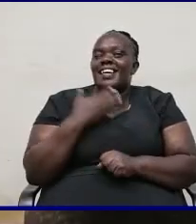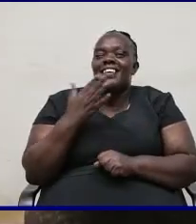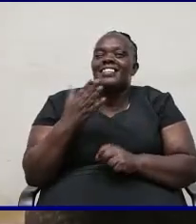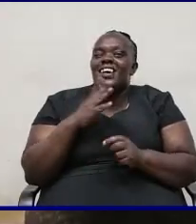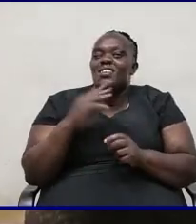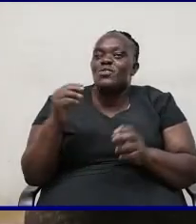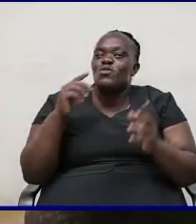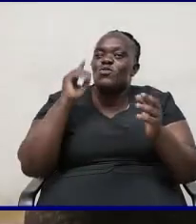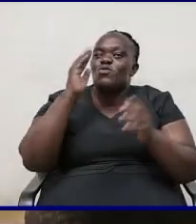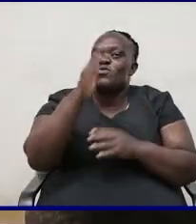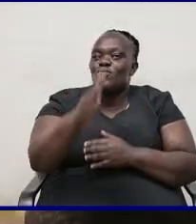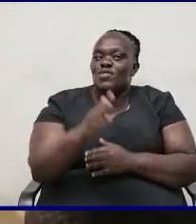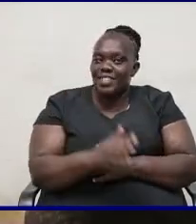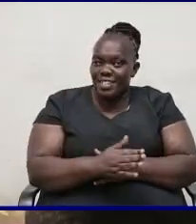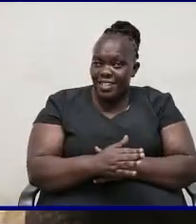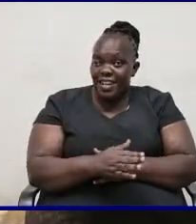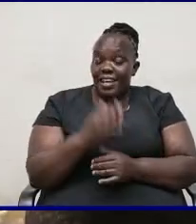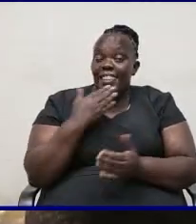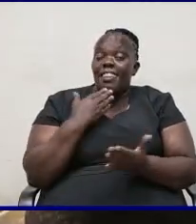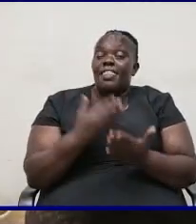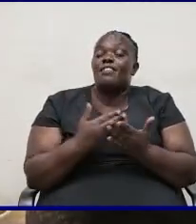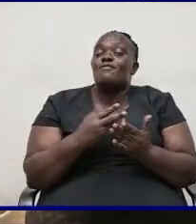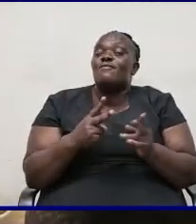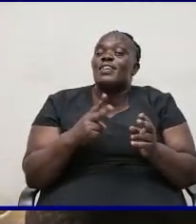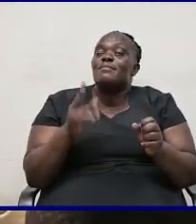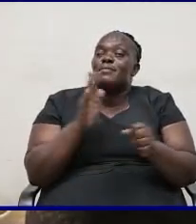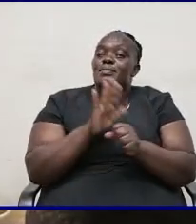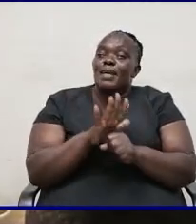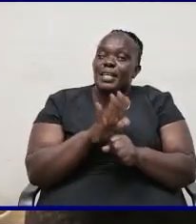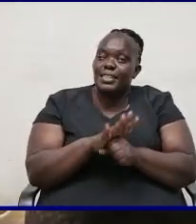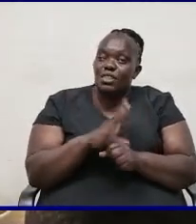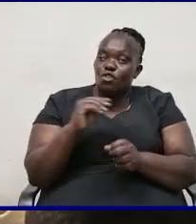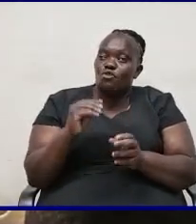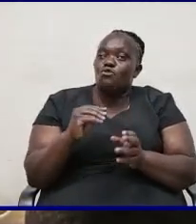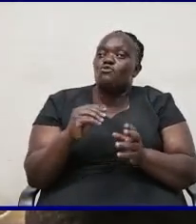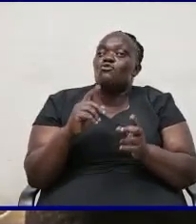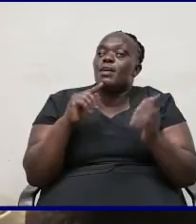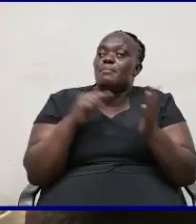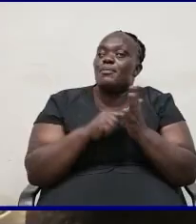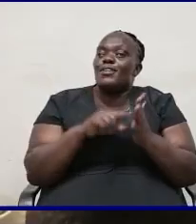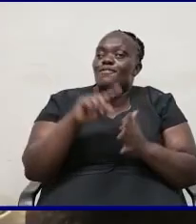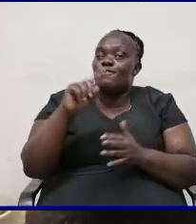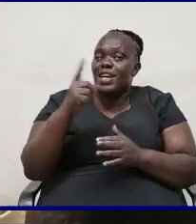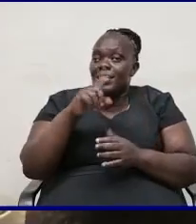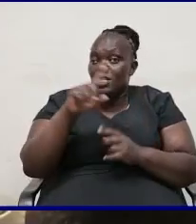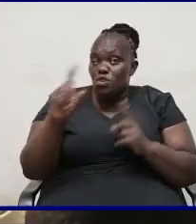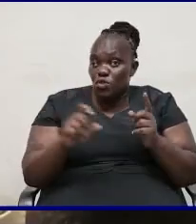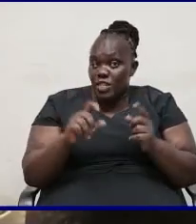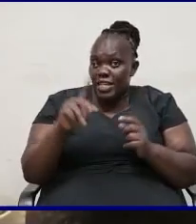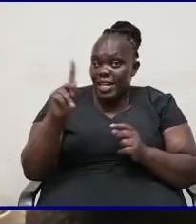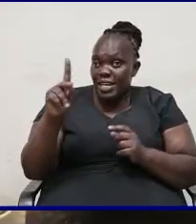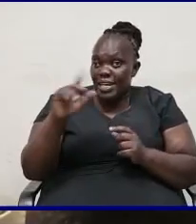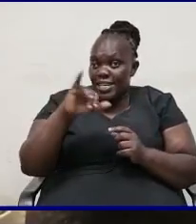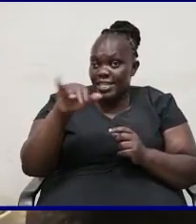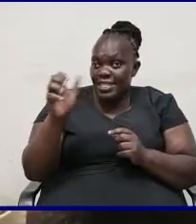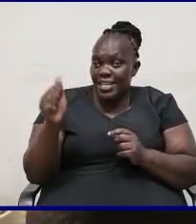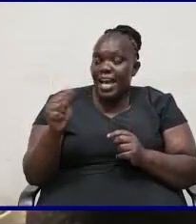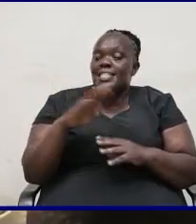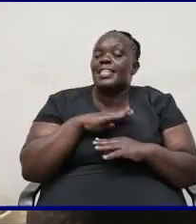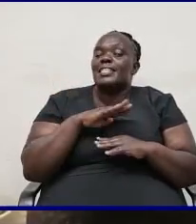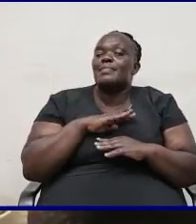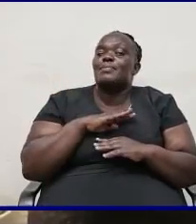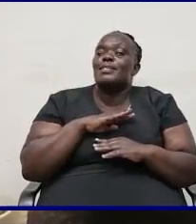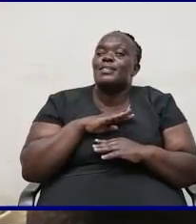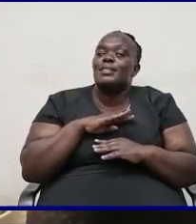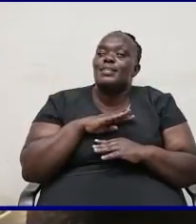them. So go straight to the point. Thank you very much, Mheshimiwa. Let me go straight to the point. The first question from Andrew Kinja on